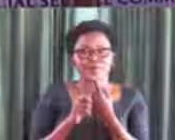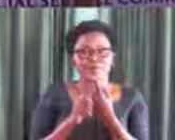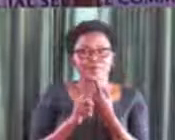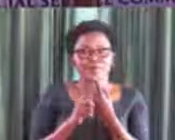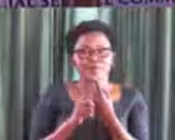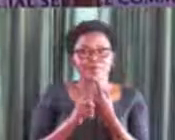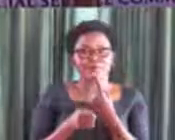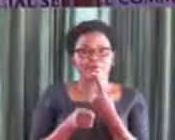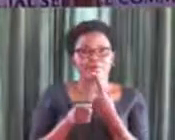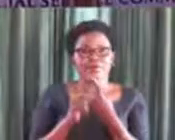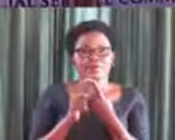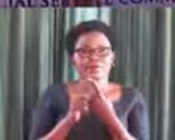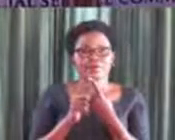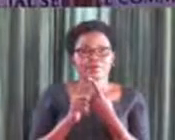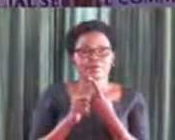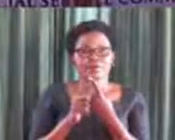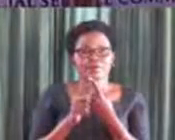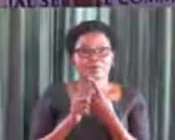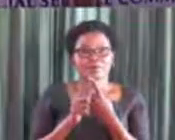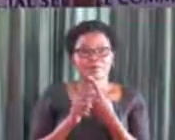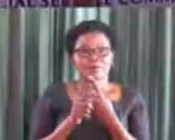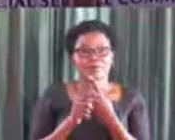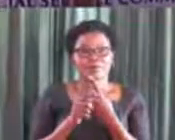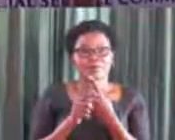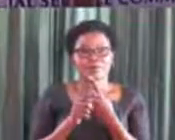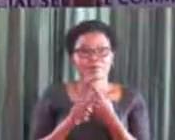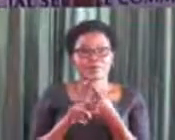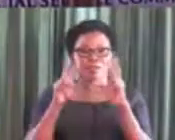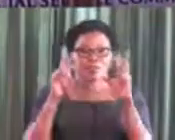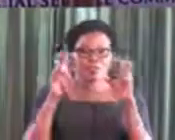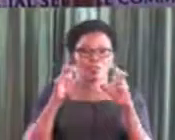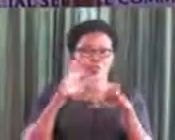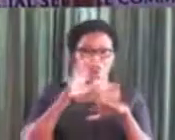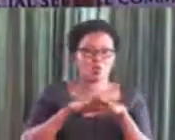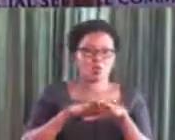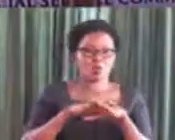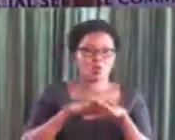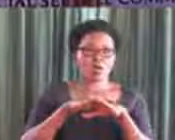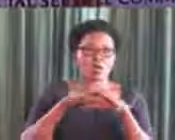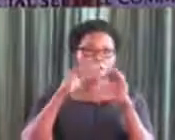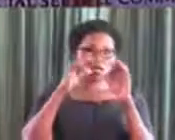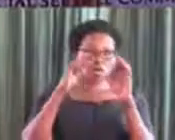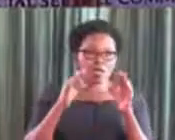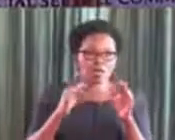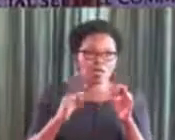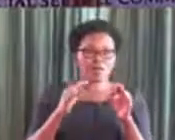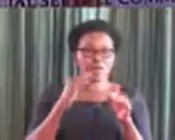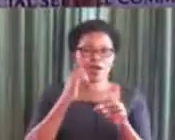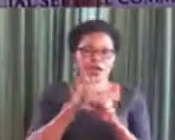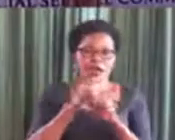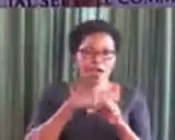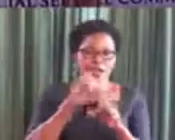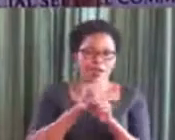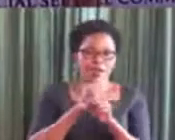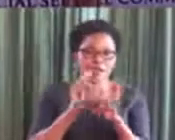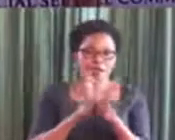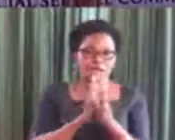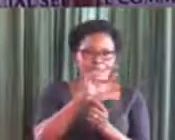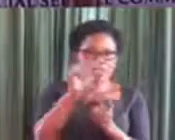the manner, whether or not I had dealt with a specific